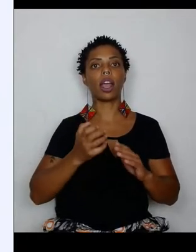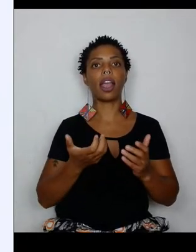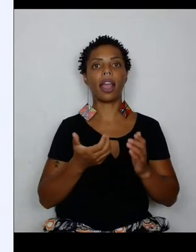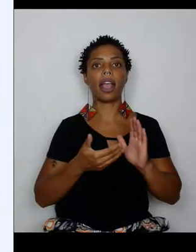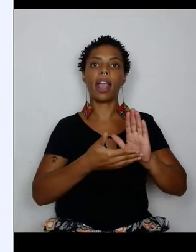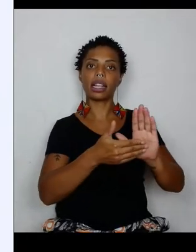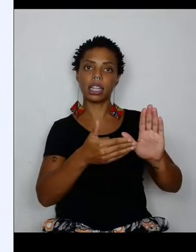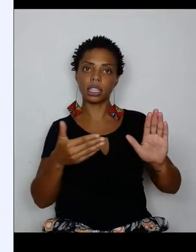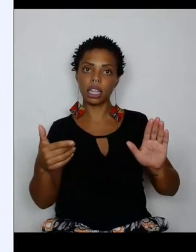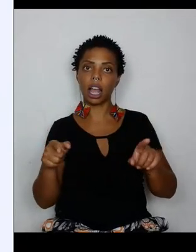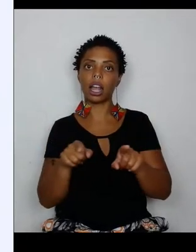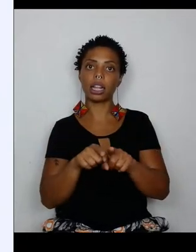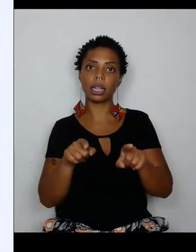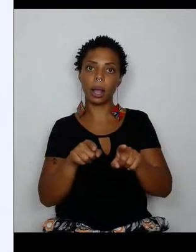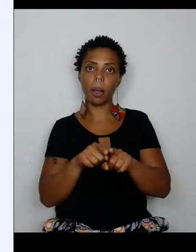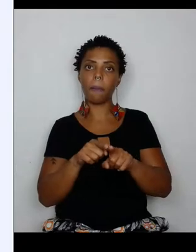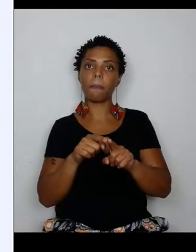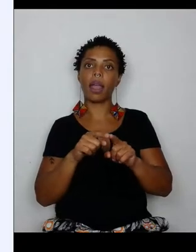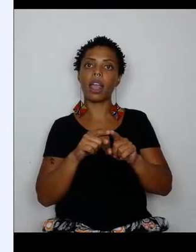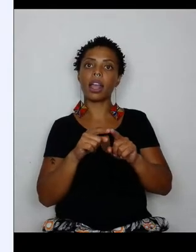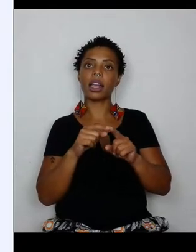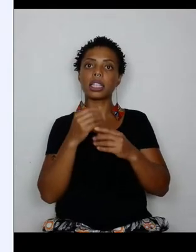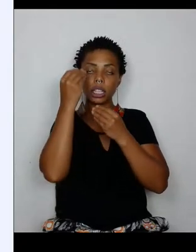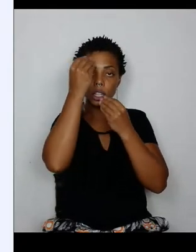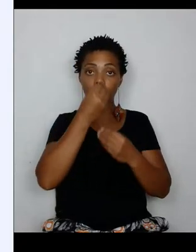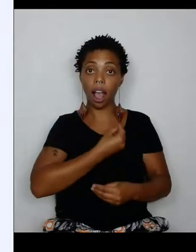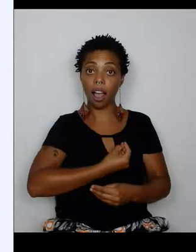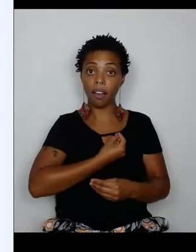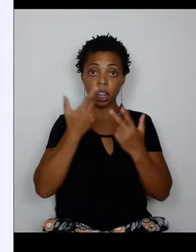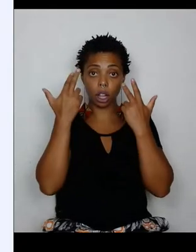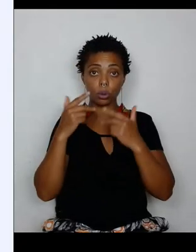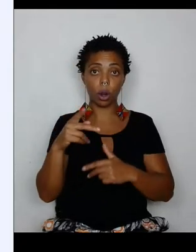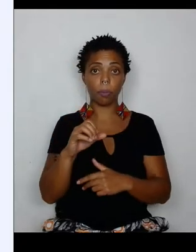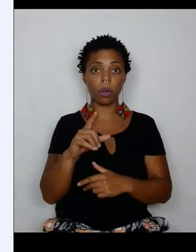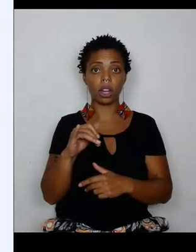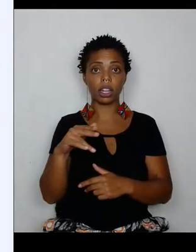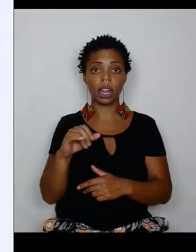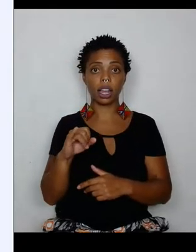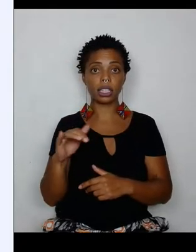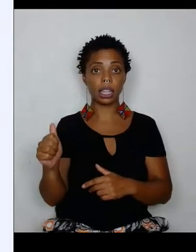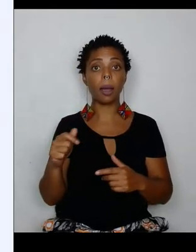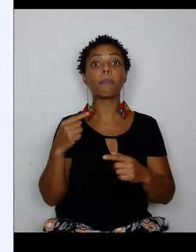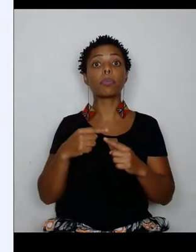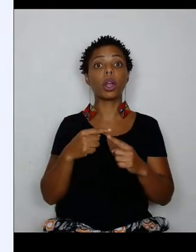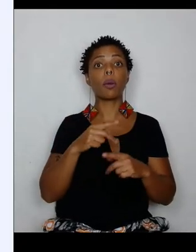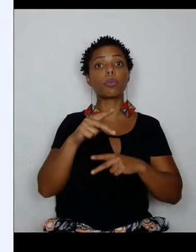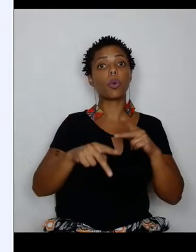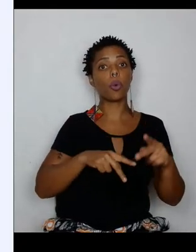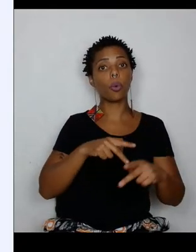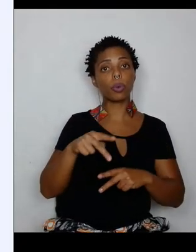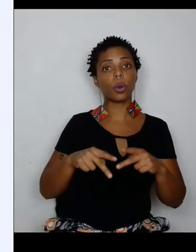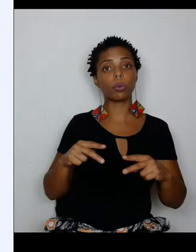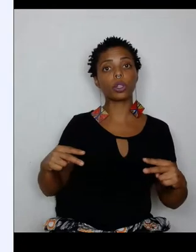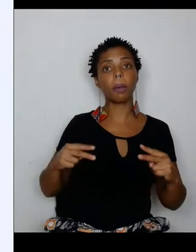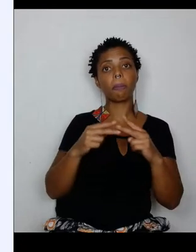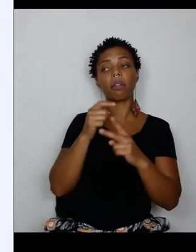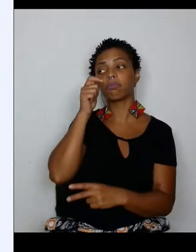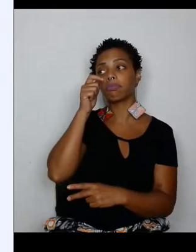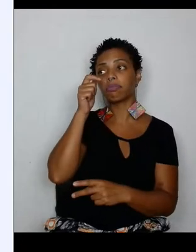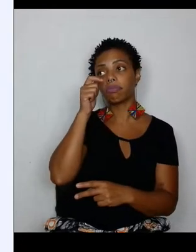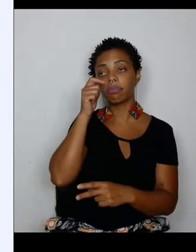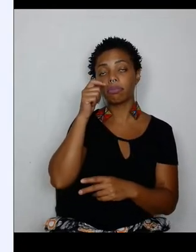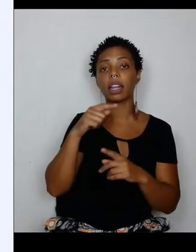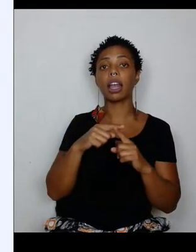polynesia for consumption by parisian audiences and on the other his politically clear-sided response to the